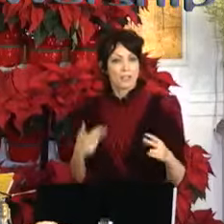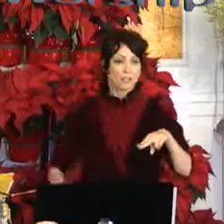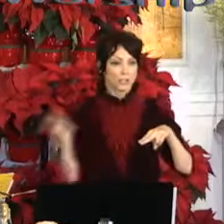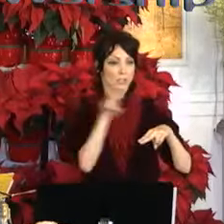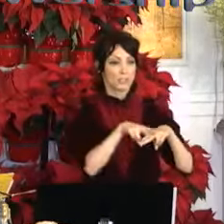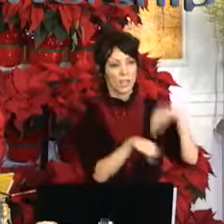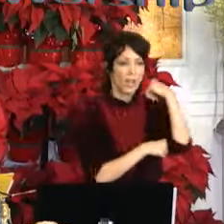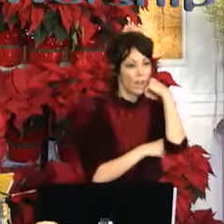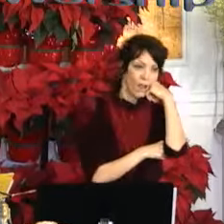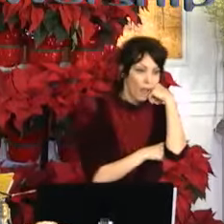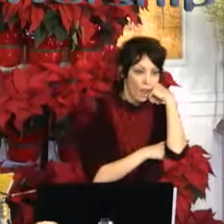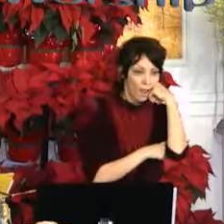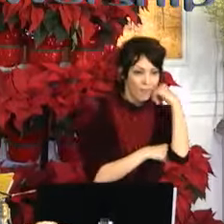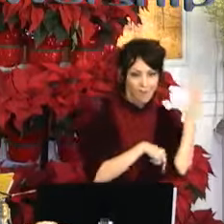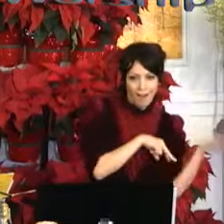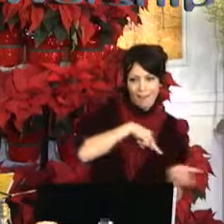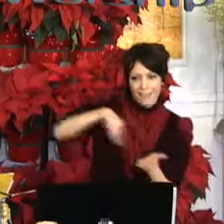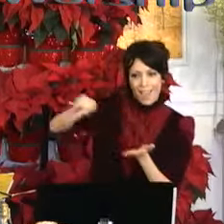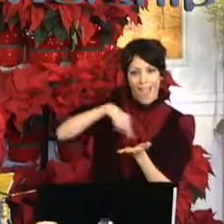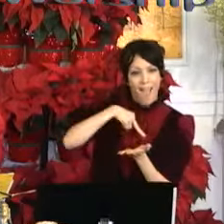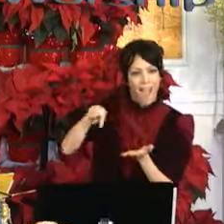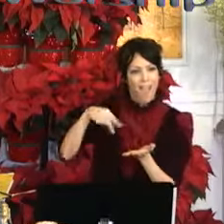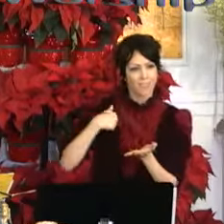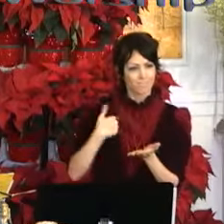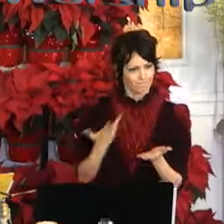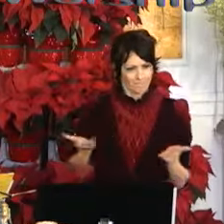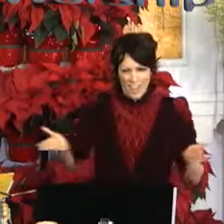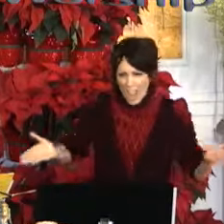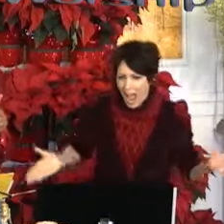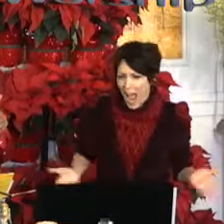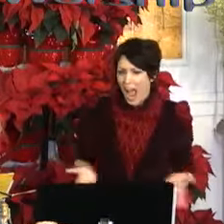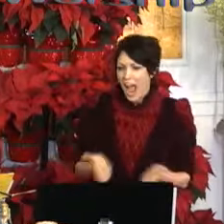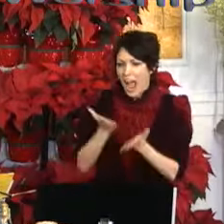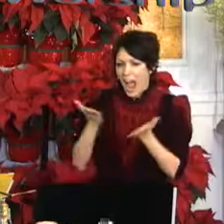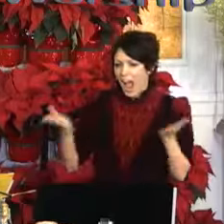choice to sit it out or dance,